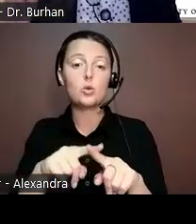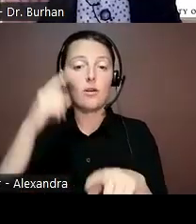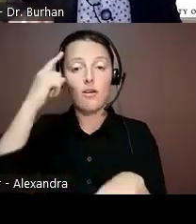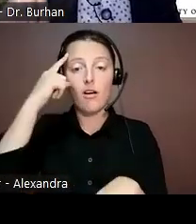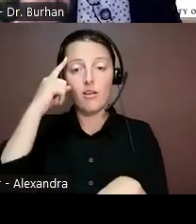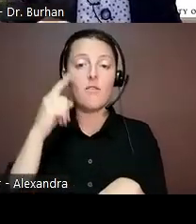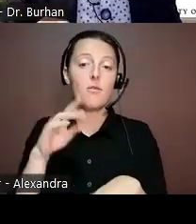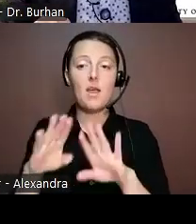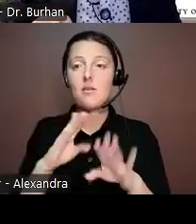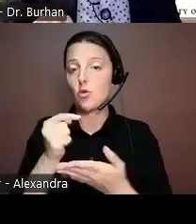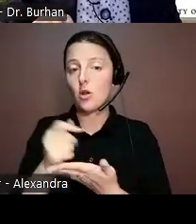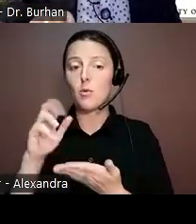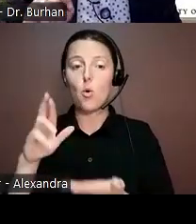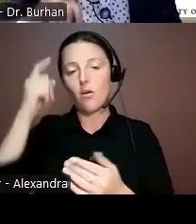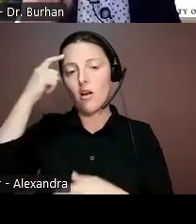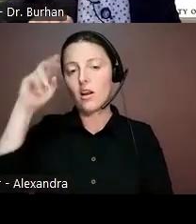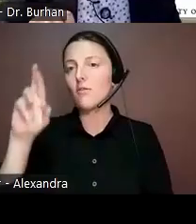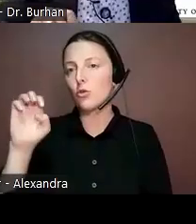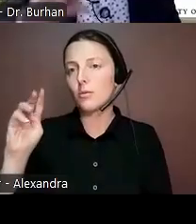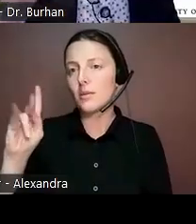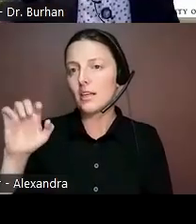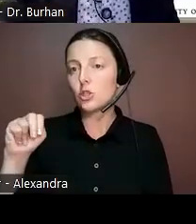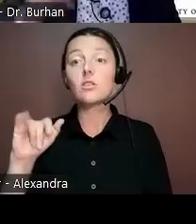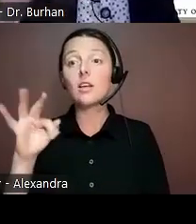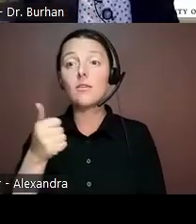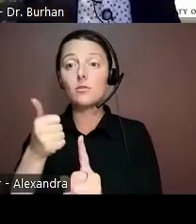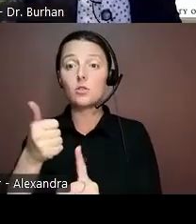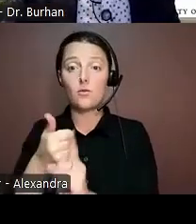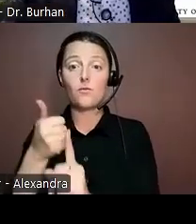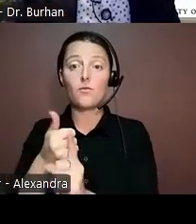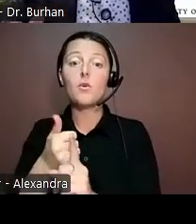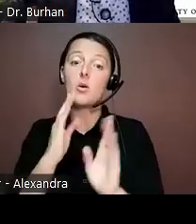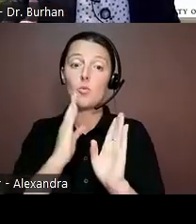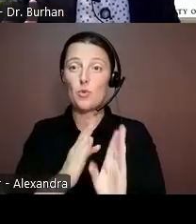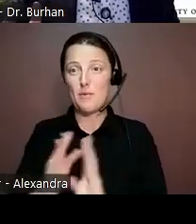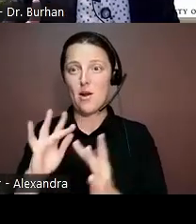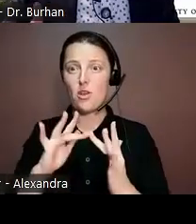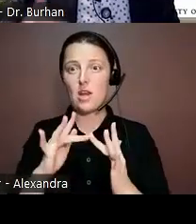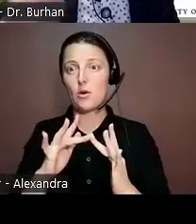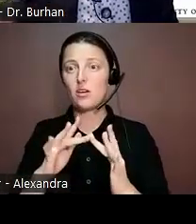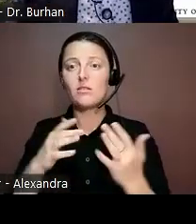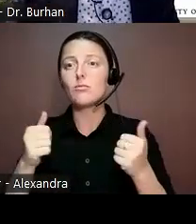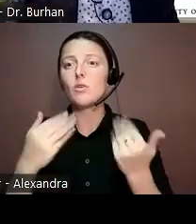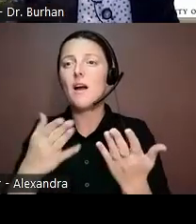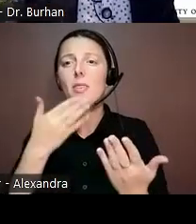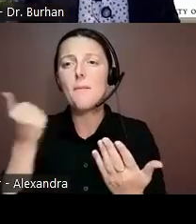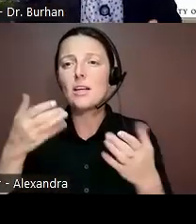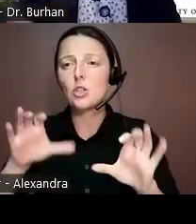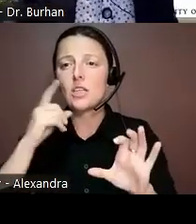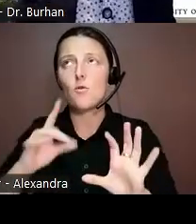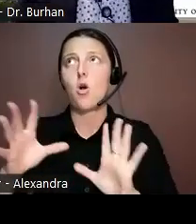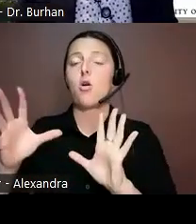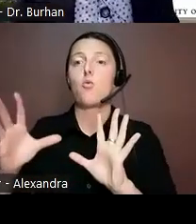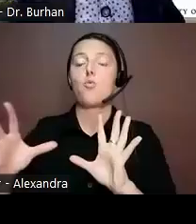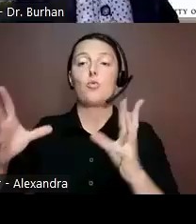you actually prepare the network by giving it the best chance to receive the intervention, you're probably going to have a synergistic effect, but it's something